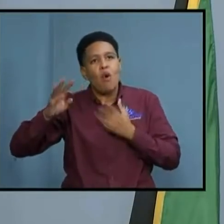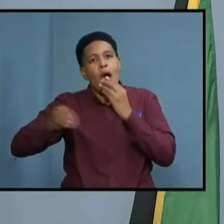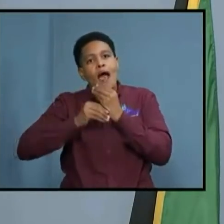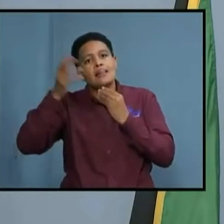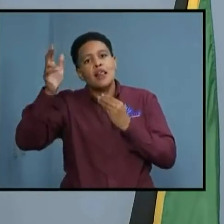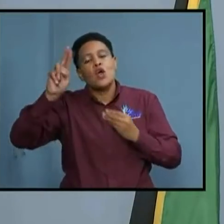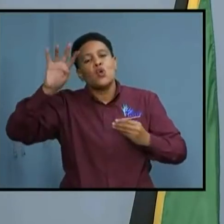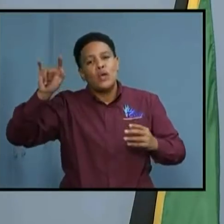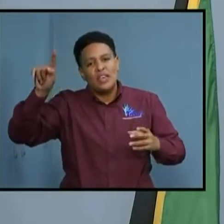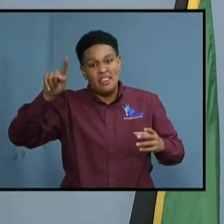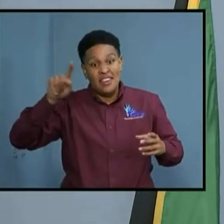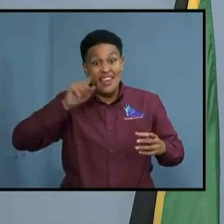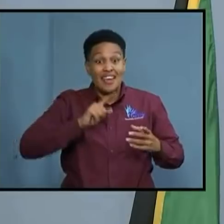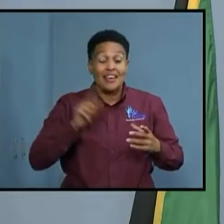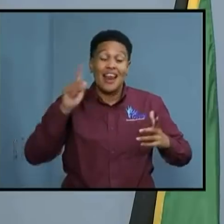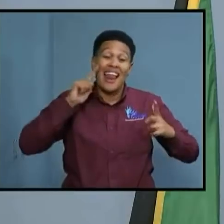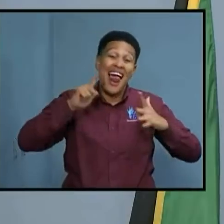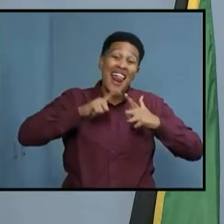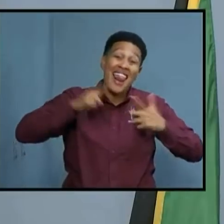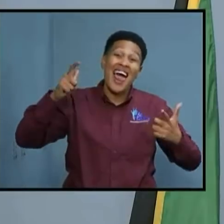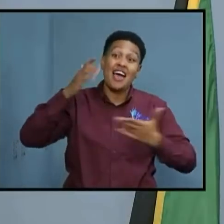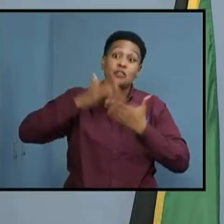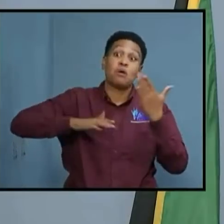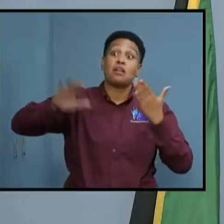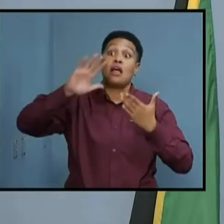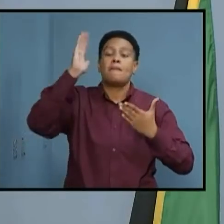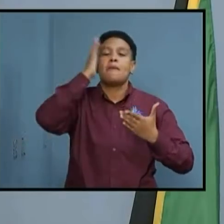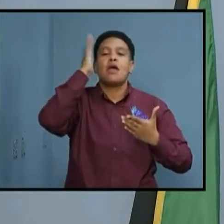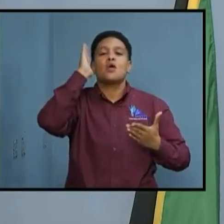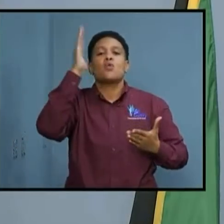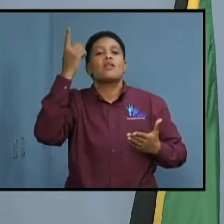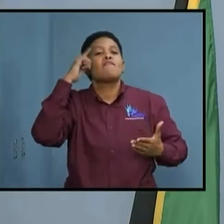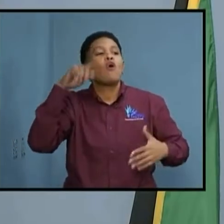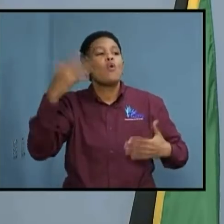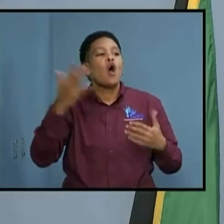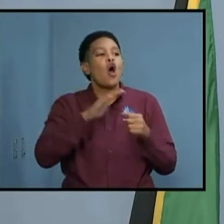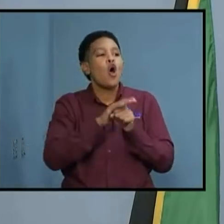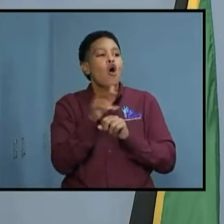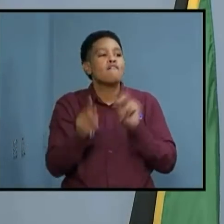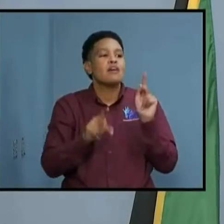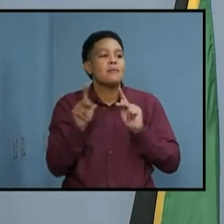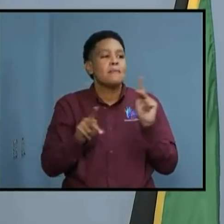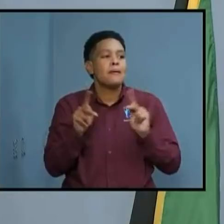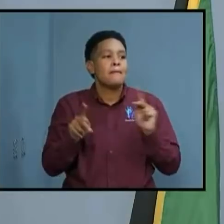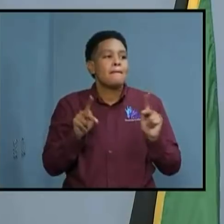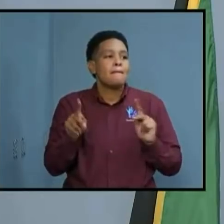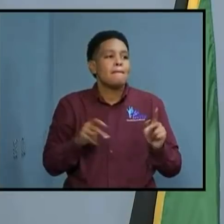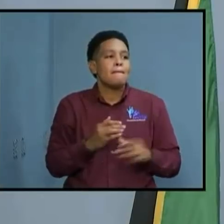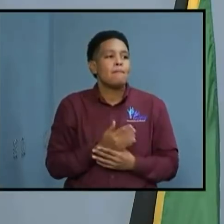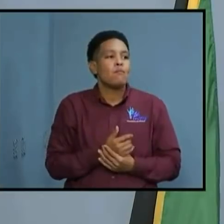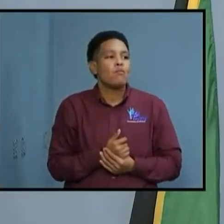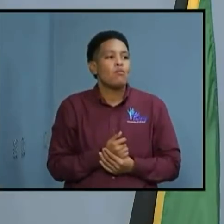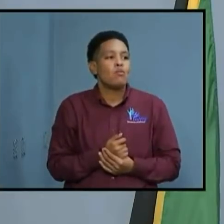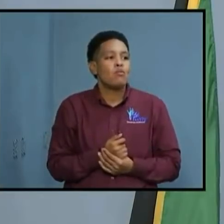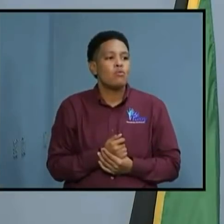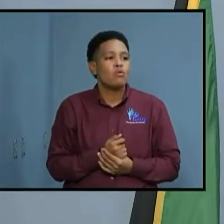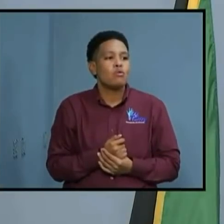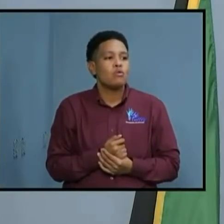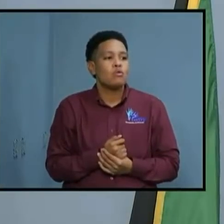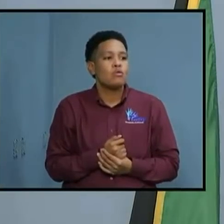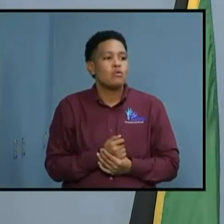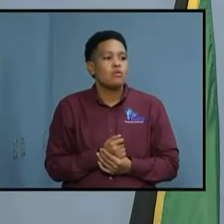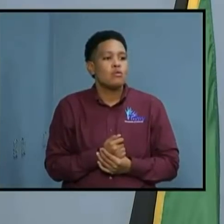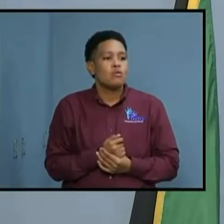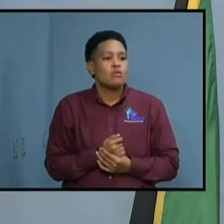UWI, and a fairly large portion of that would be for COVID patients. We have